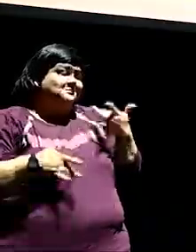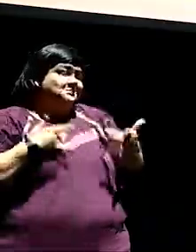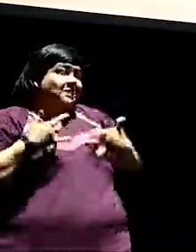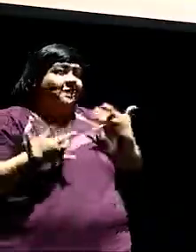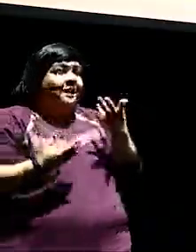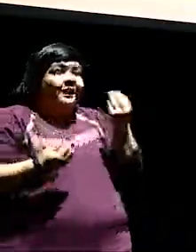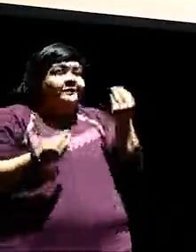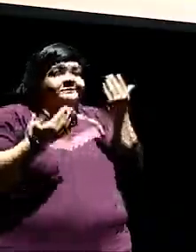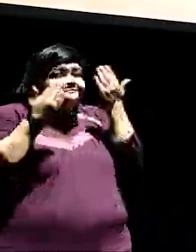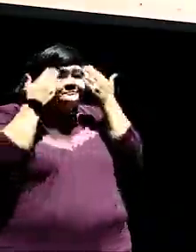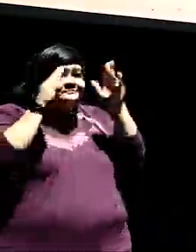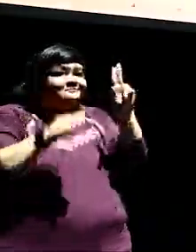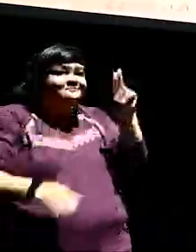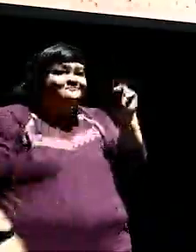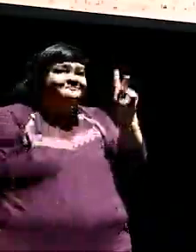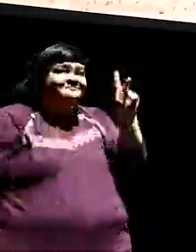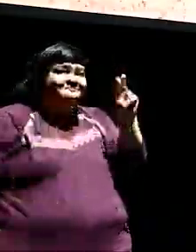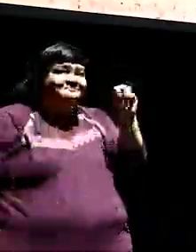unknown.